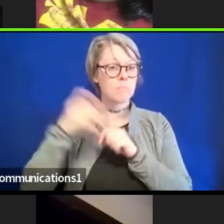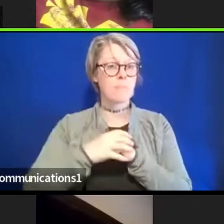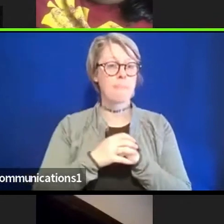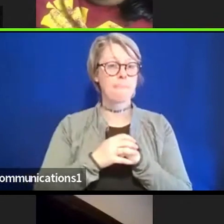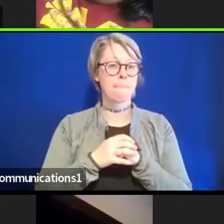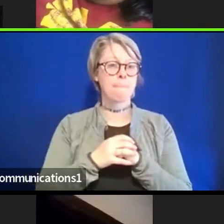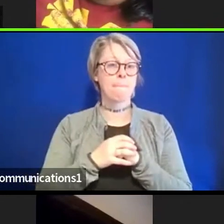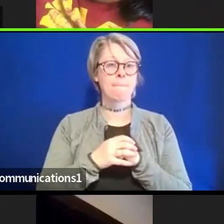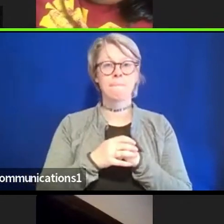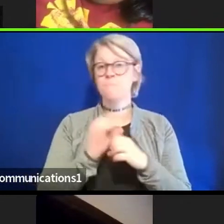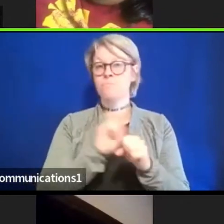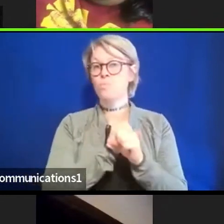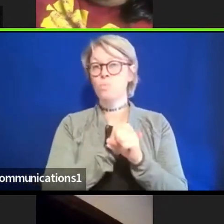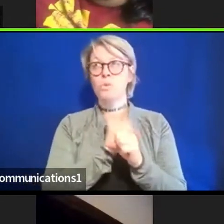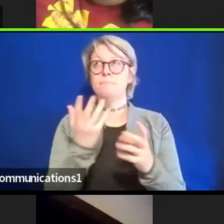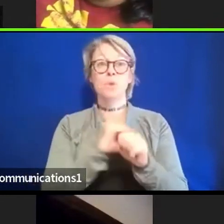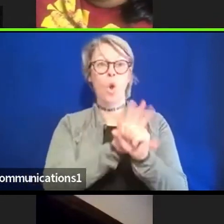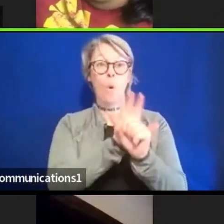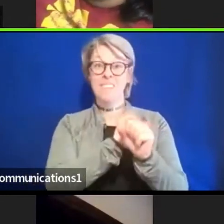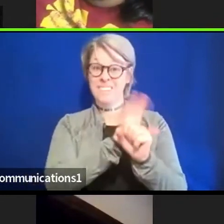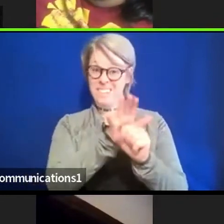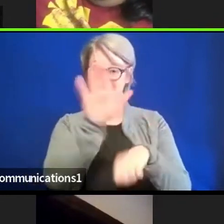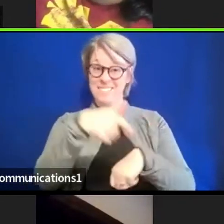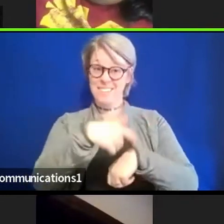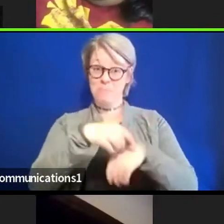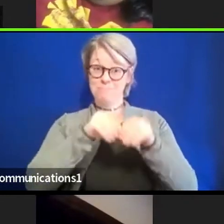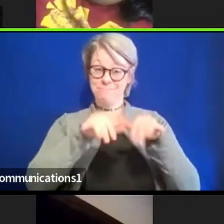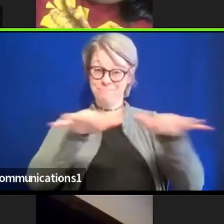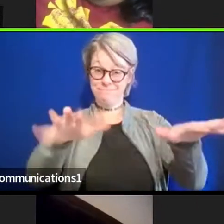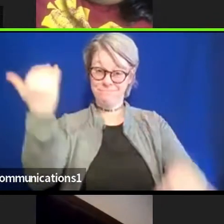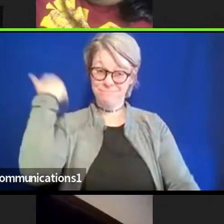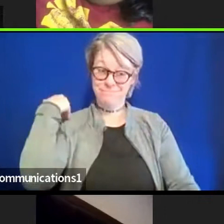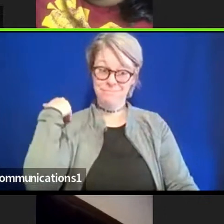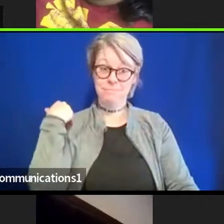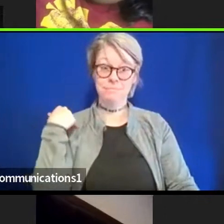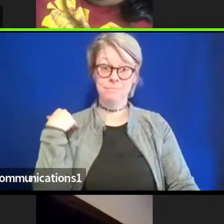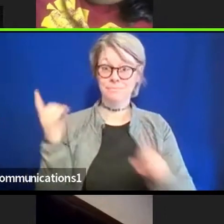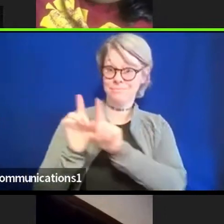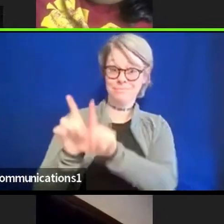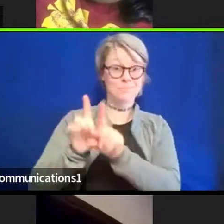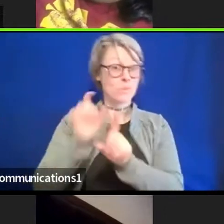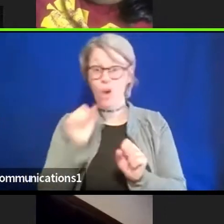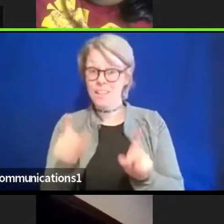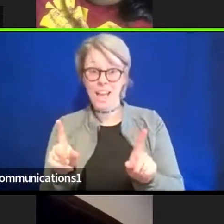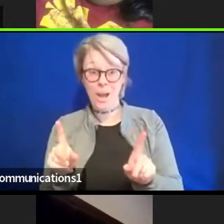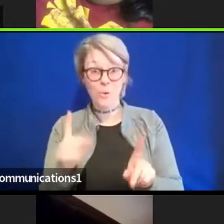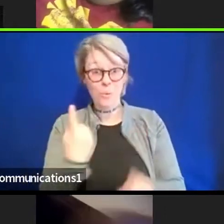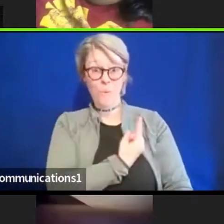and it's like COVID, beginning of COVID, when we're not allowed, people are not allowed to have